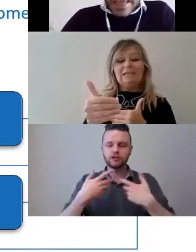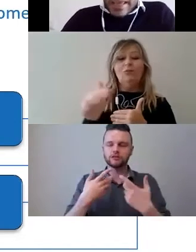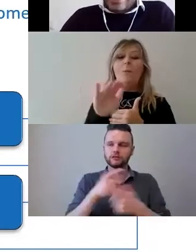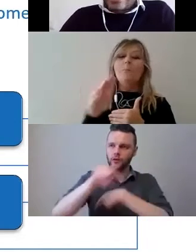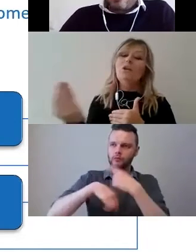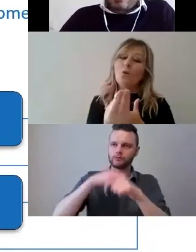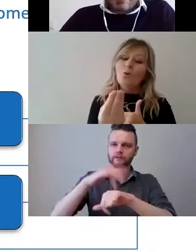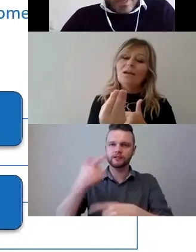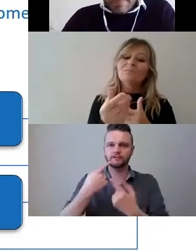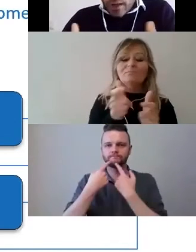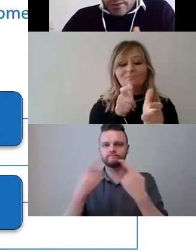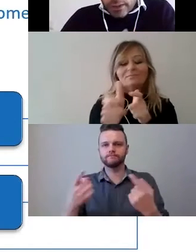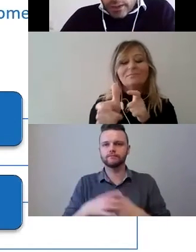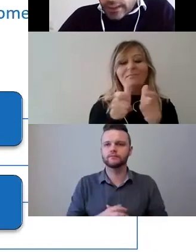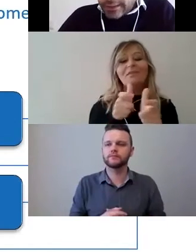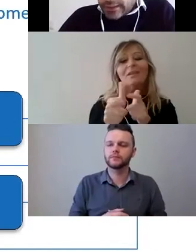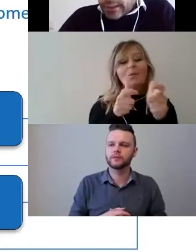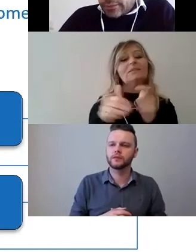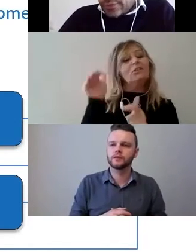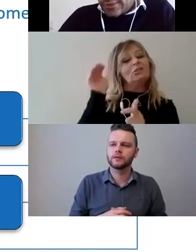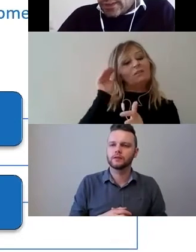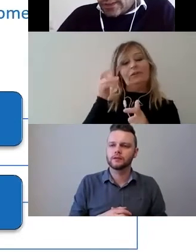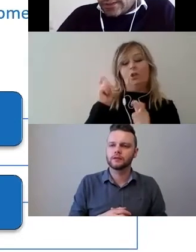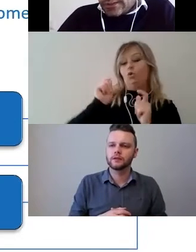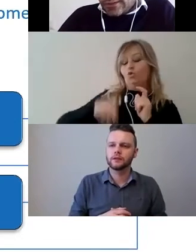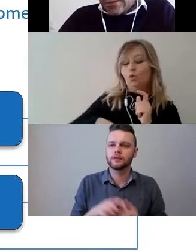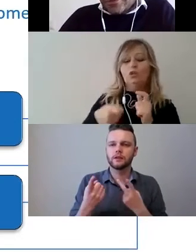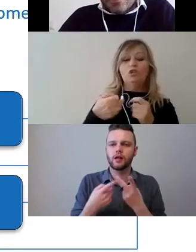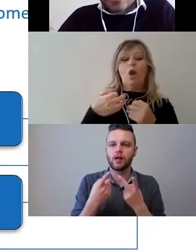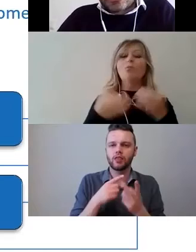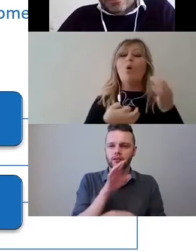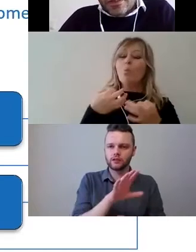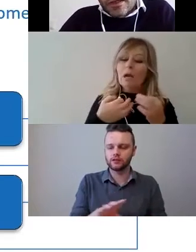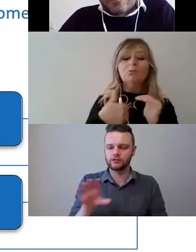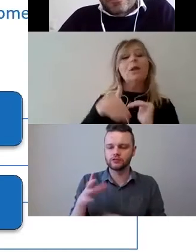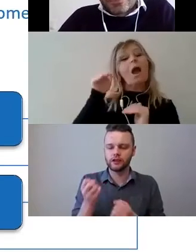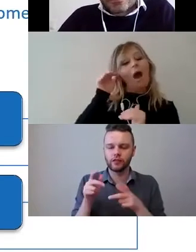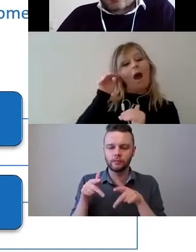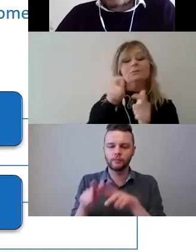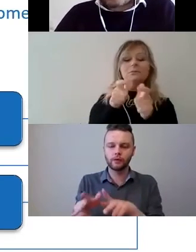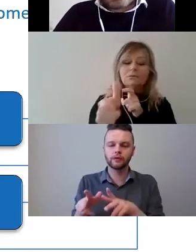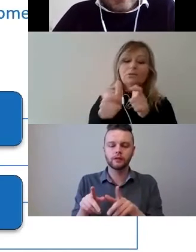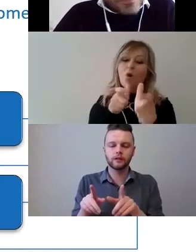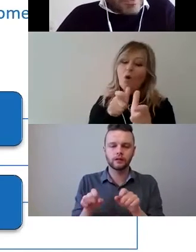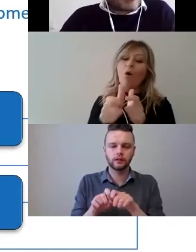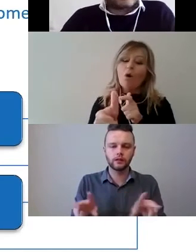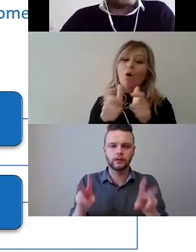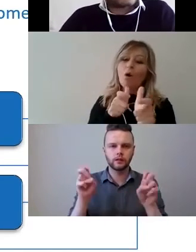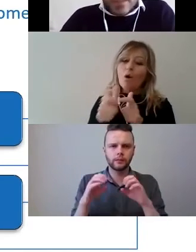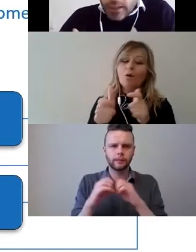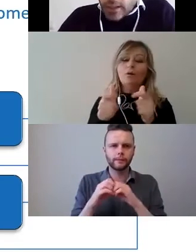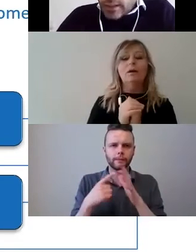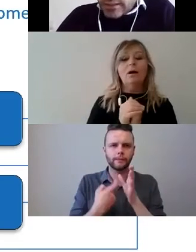professionals. Among other countries, there's the model that is called the Barnhouse model,